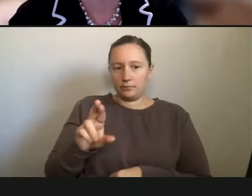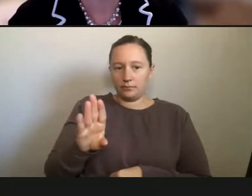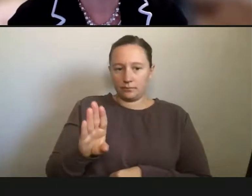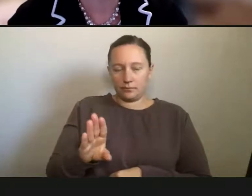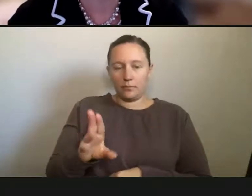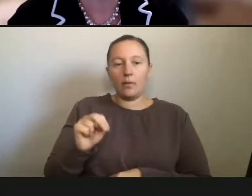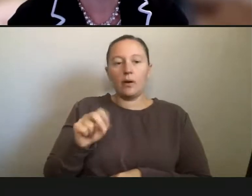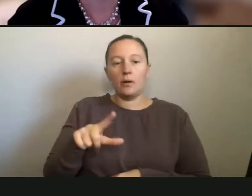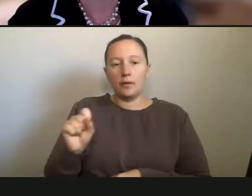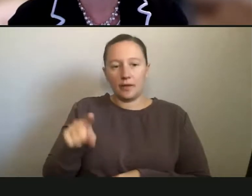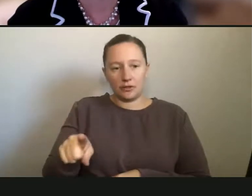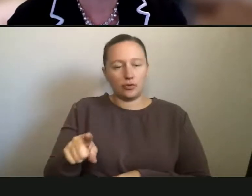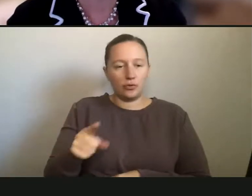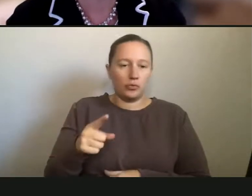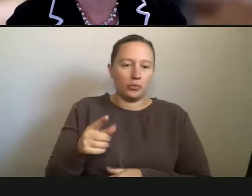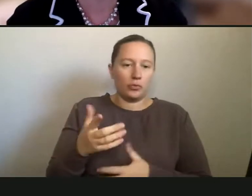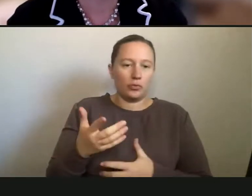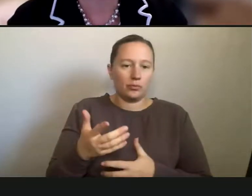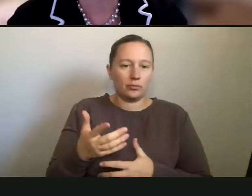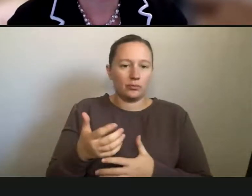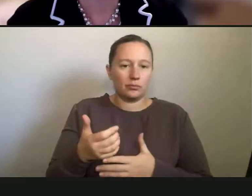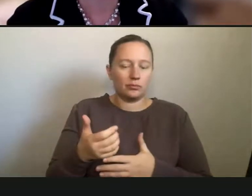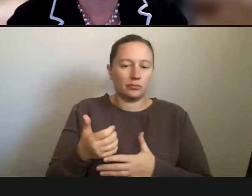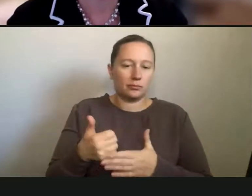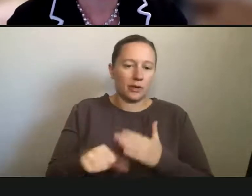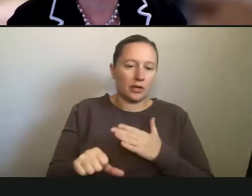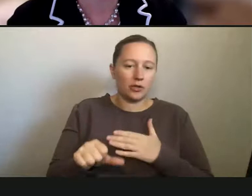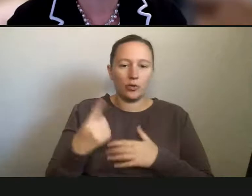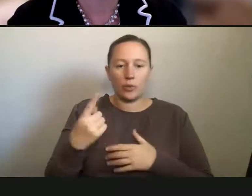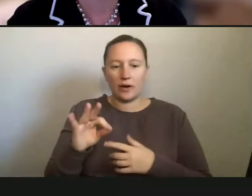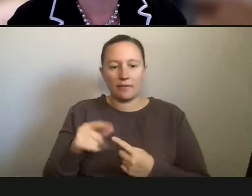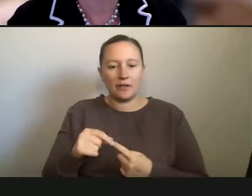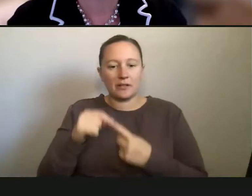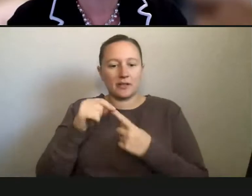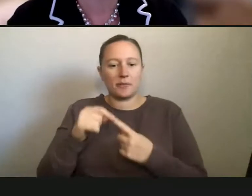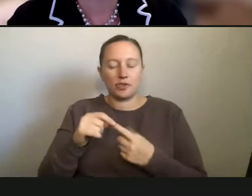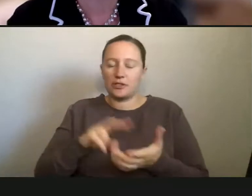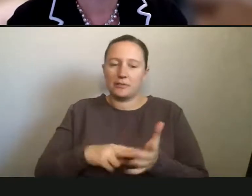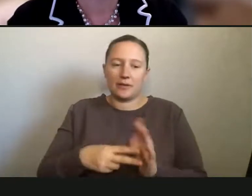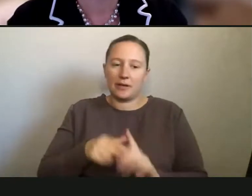unless you fall under one of the exceptions or it does not apply.